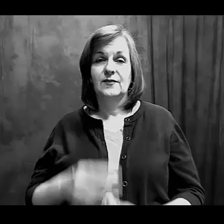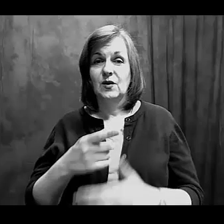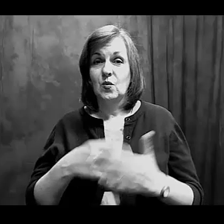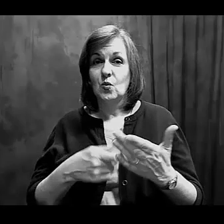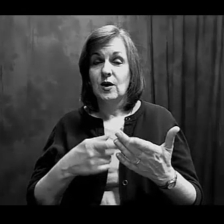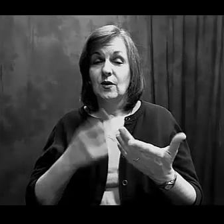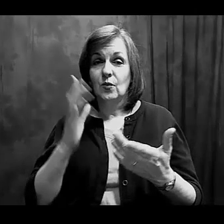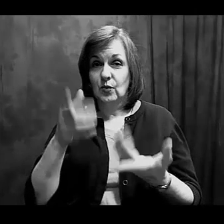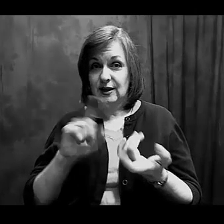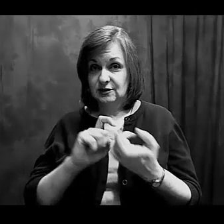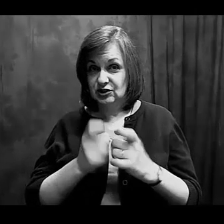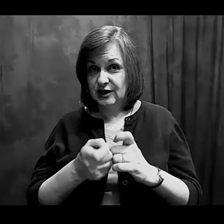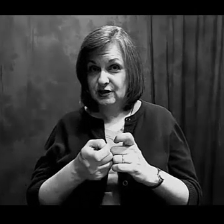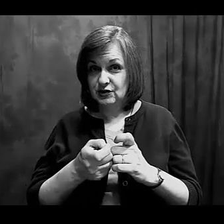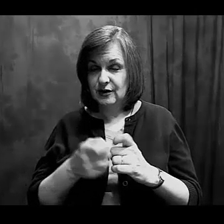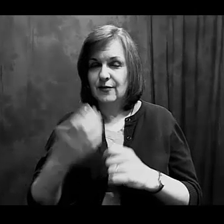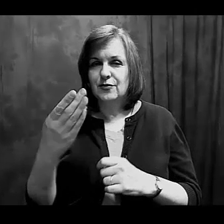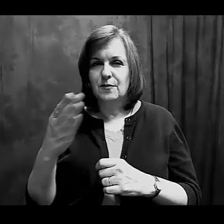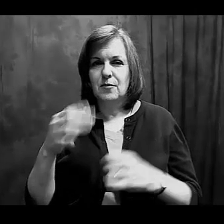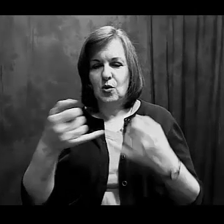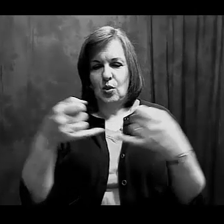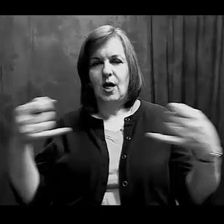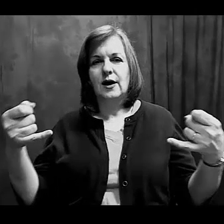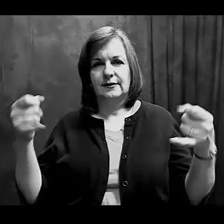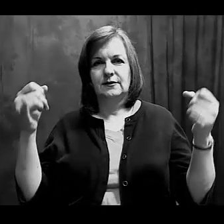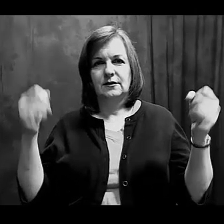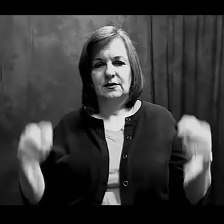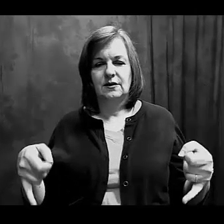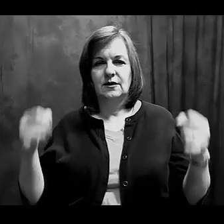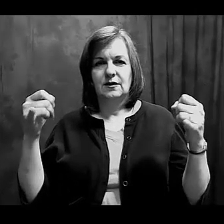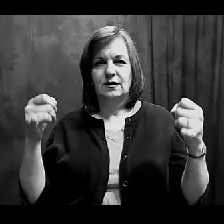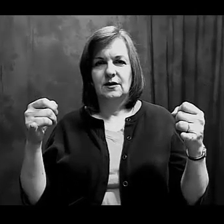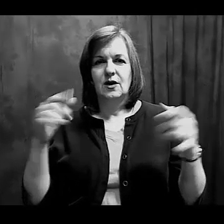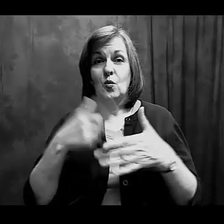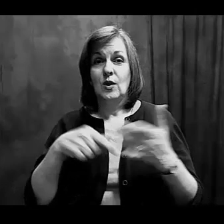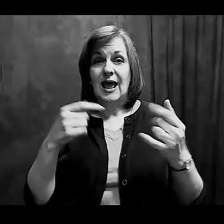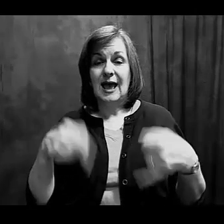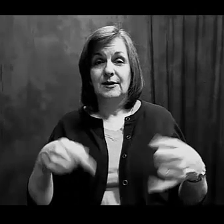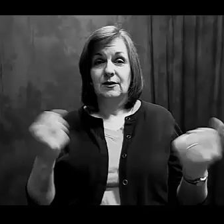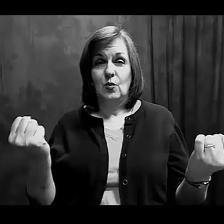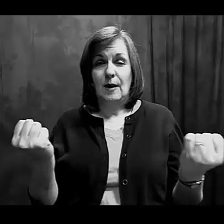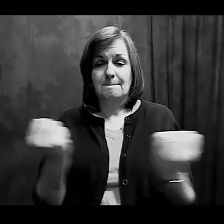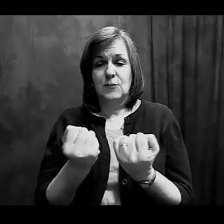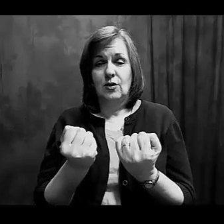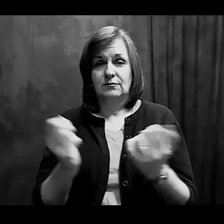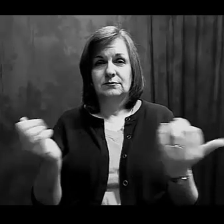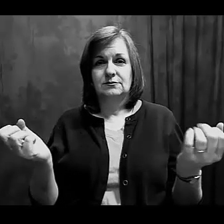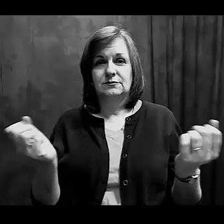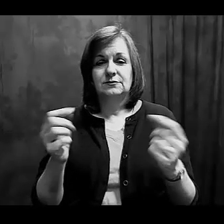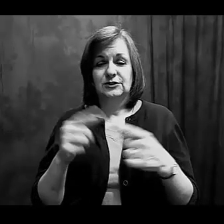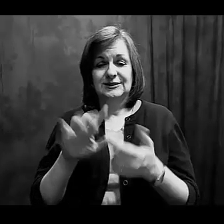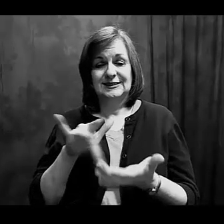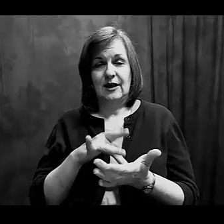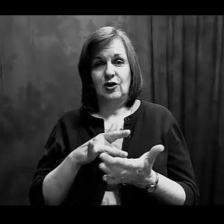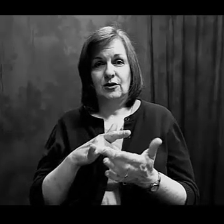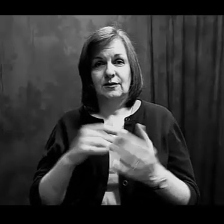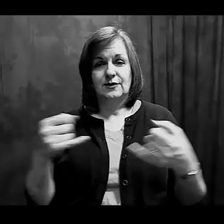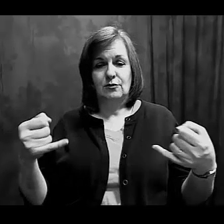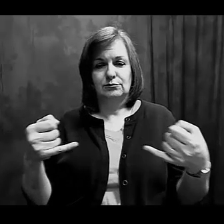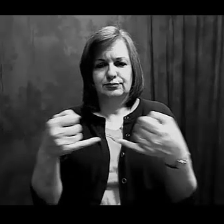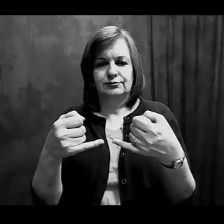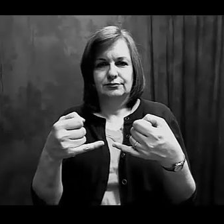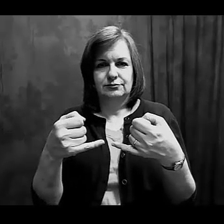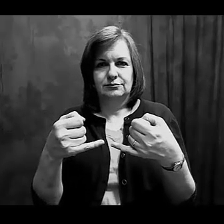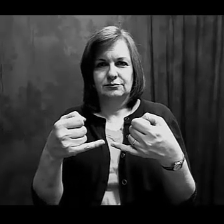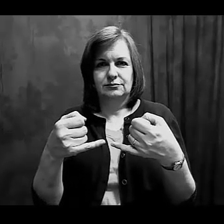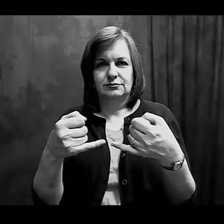to change are these blue lines. And what we're going to do is pull them into the center. So we're going to